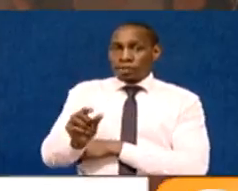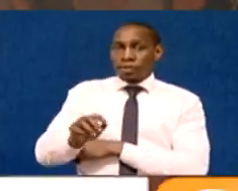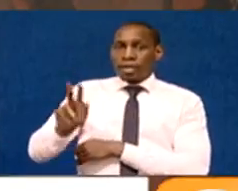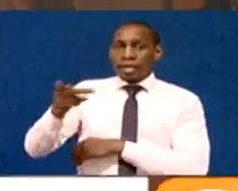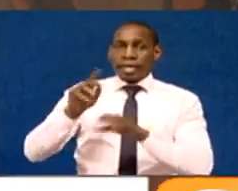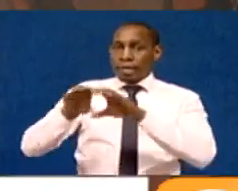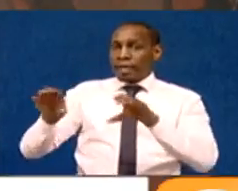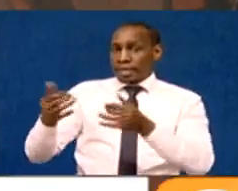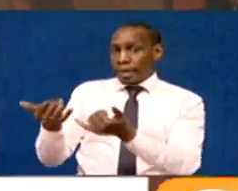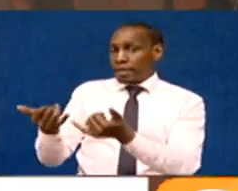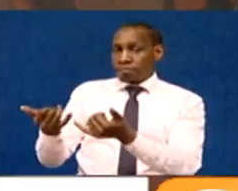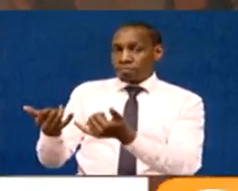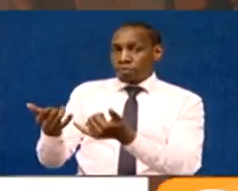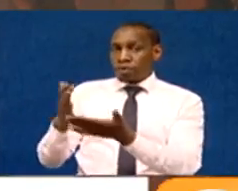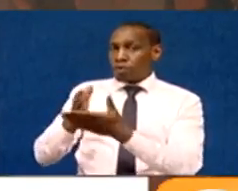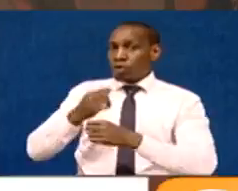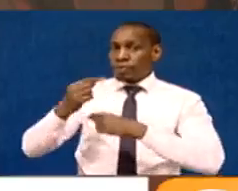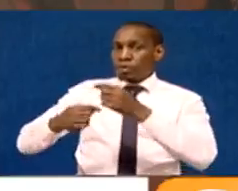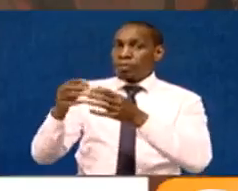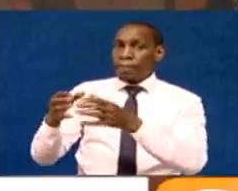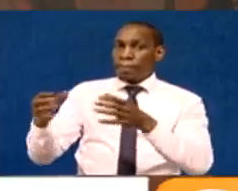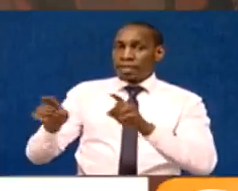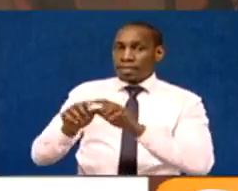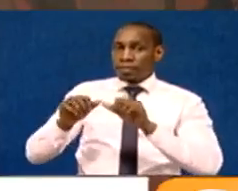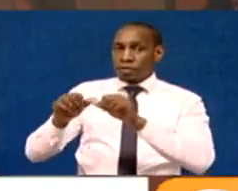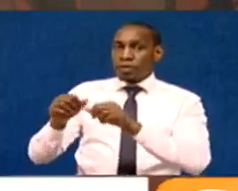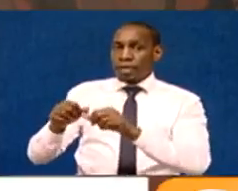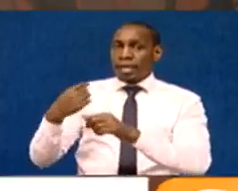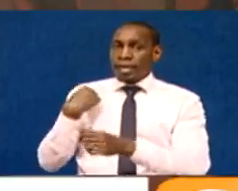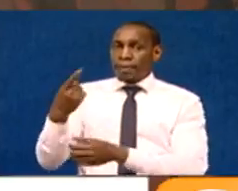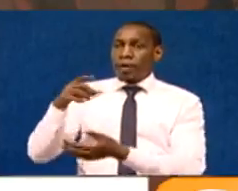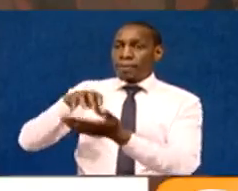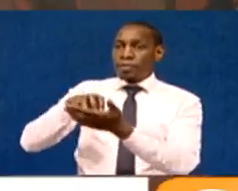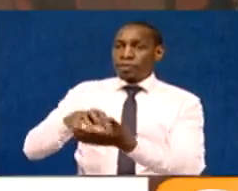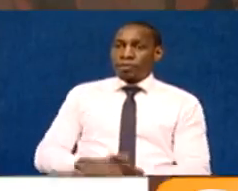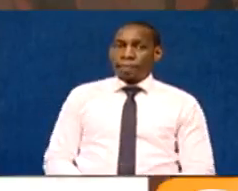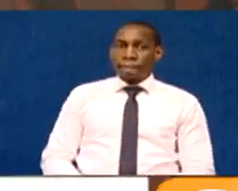region. The Kenya market, we will confident will continue to grow and keep our number one position.